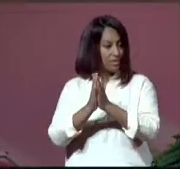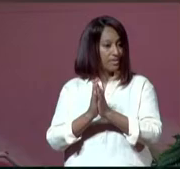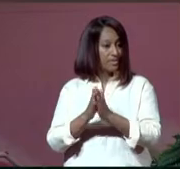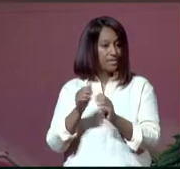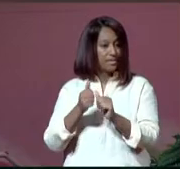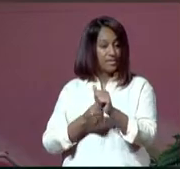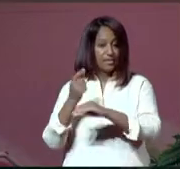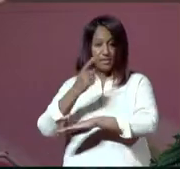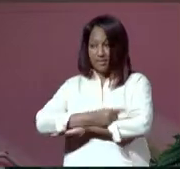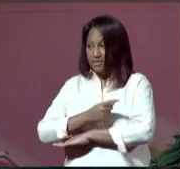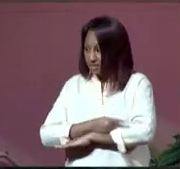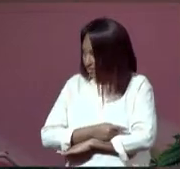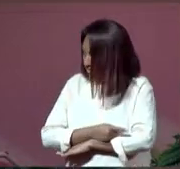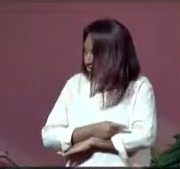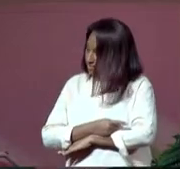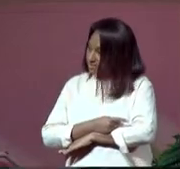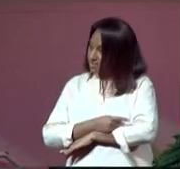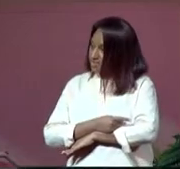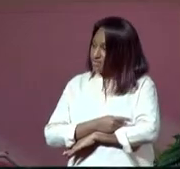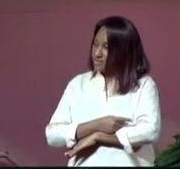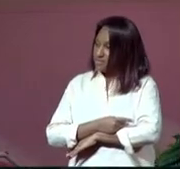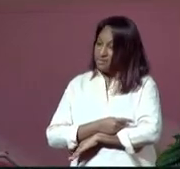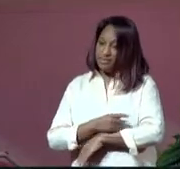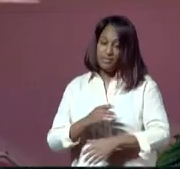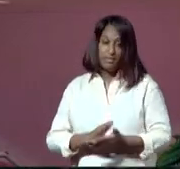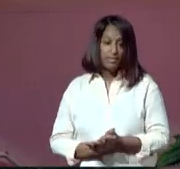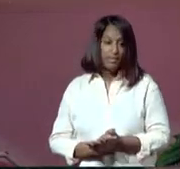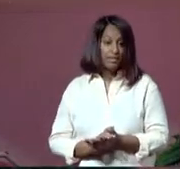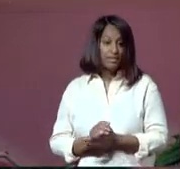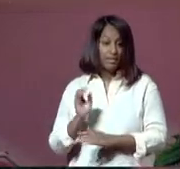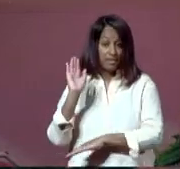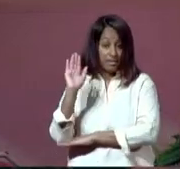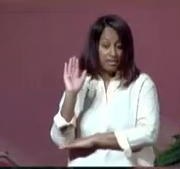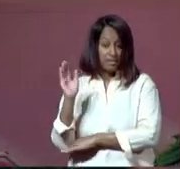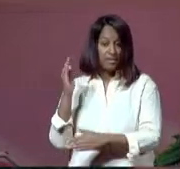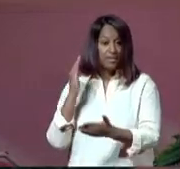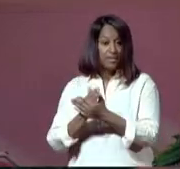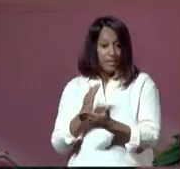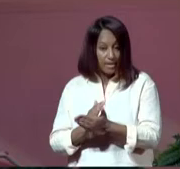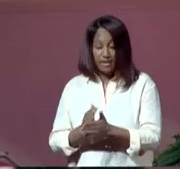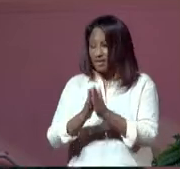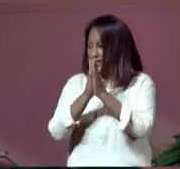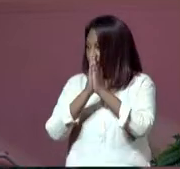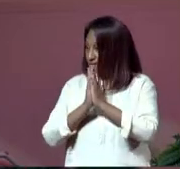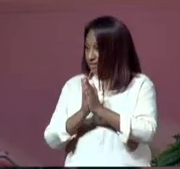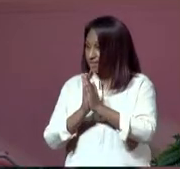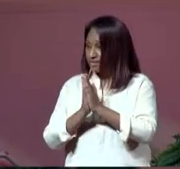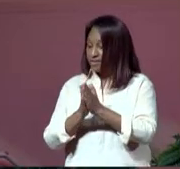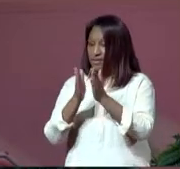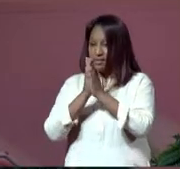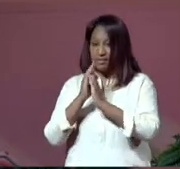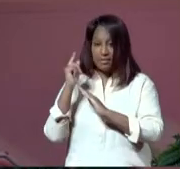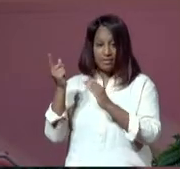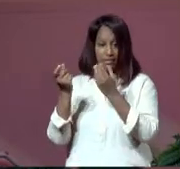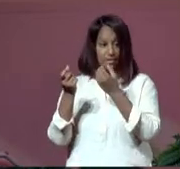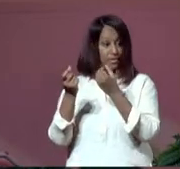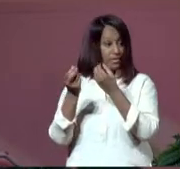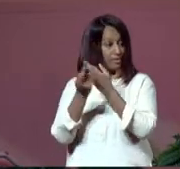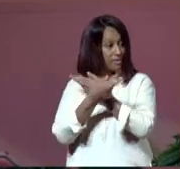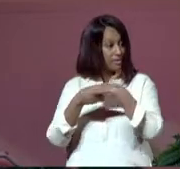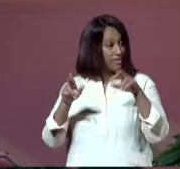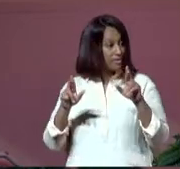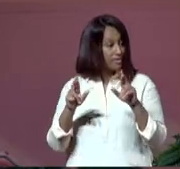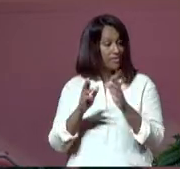day at noon, would you just stop for a moment and pray? Pray for the revival. Pray for the